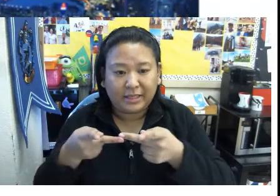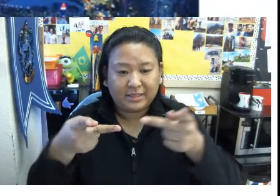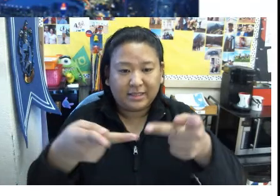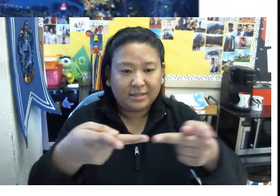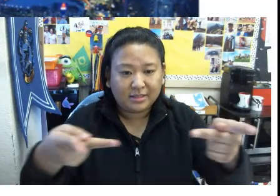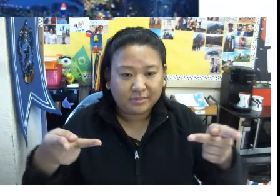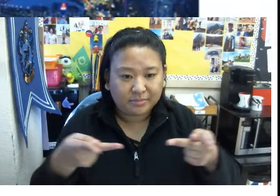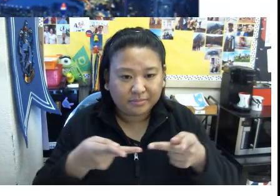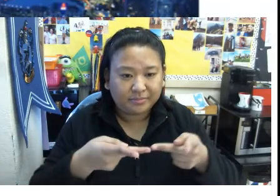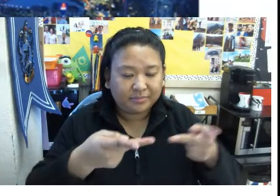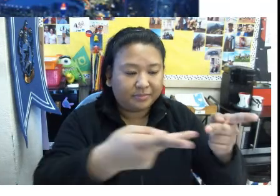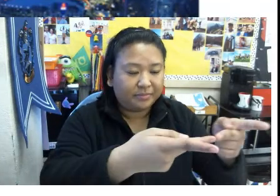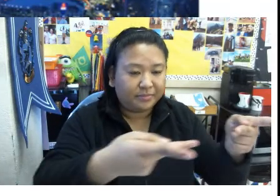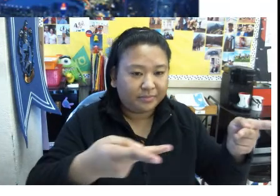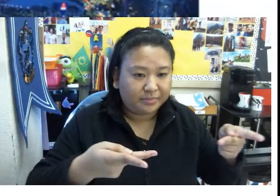times. Places